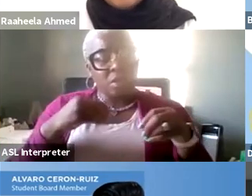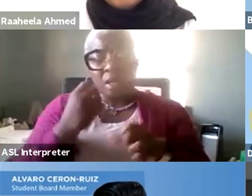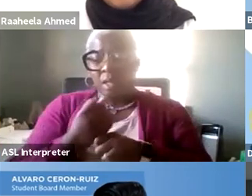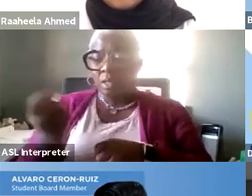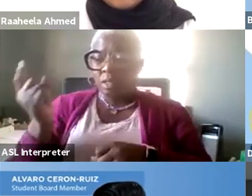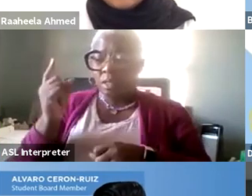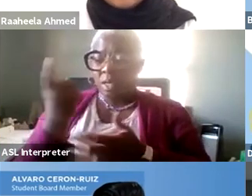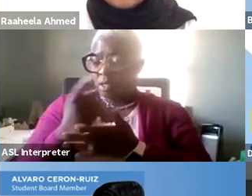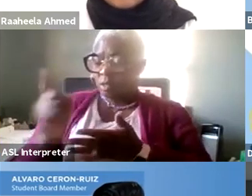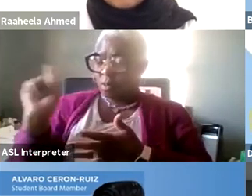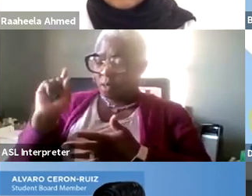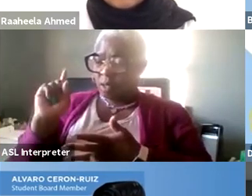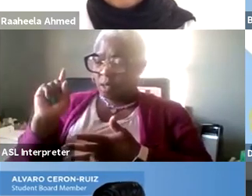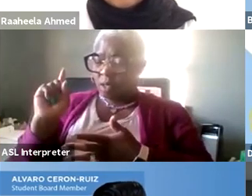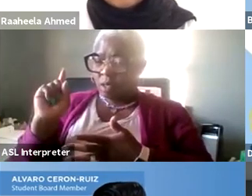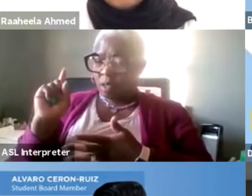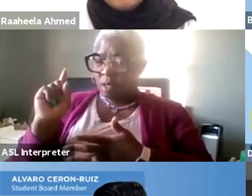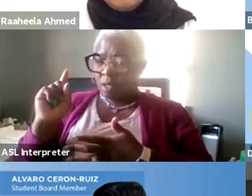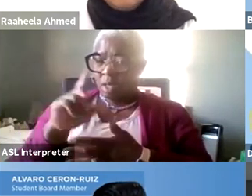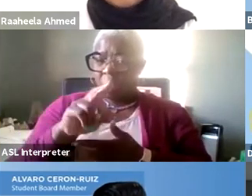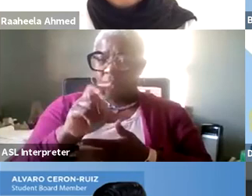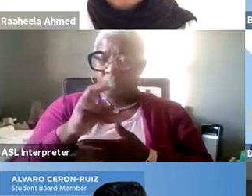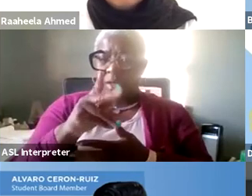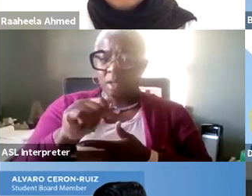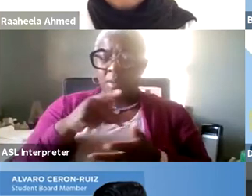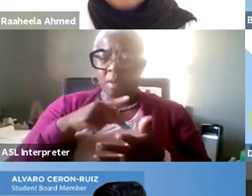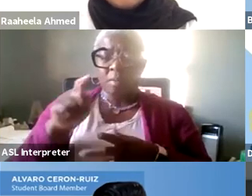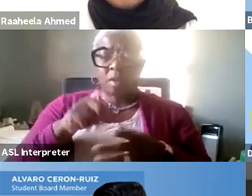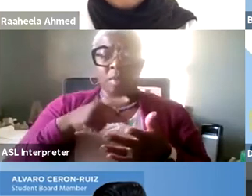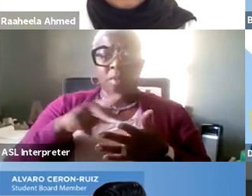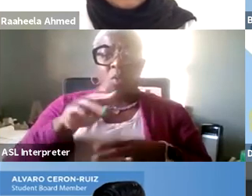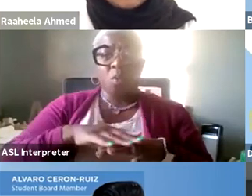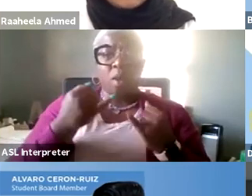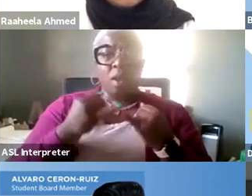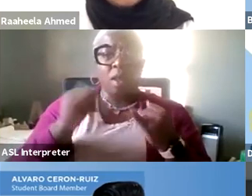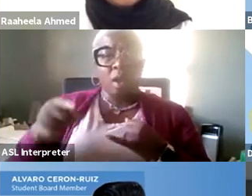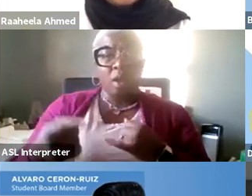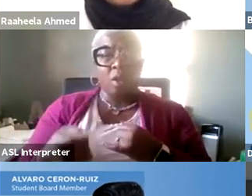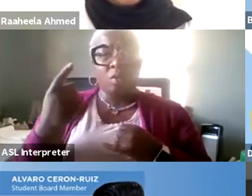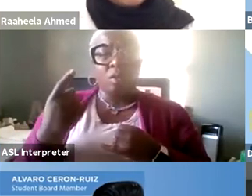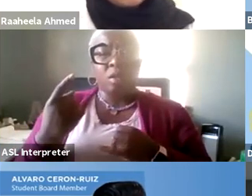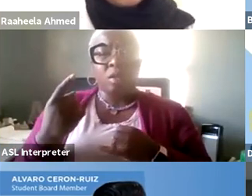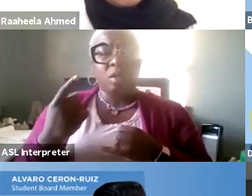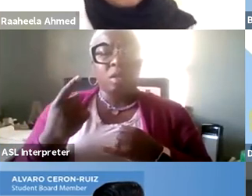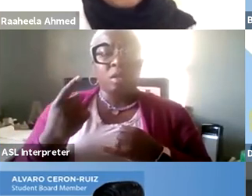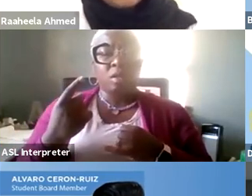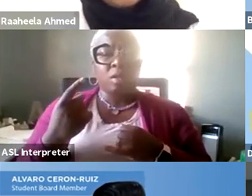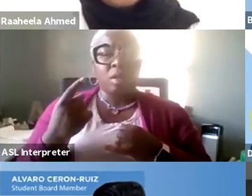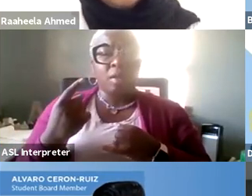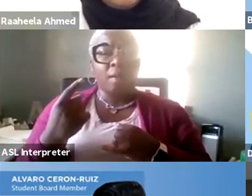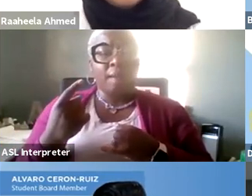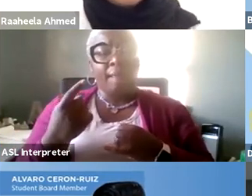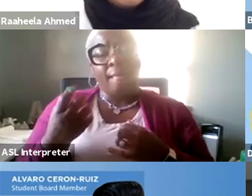last Friday, Duval City parents were advised that tickets must be purchased online only, cash at the gate.